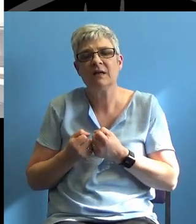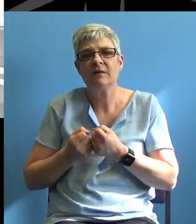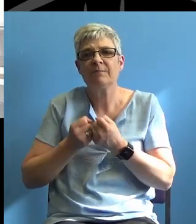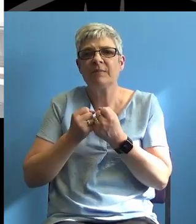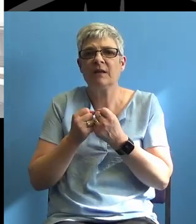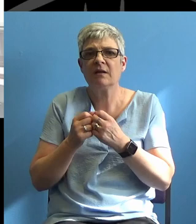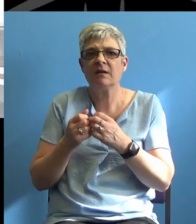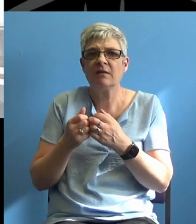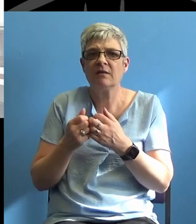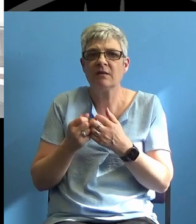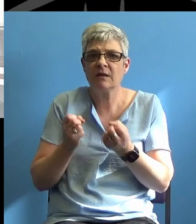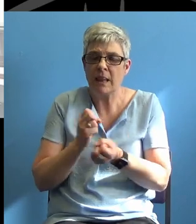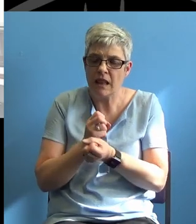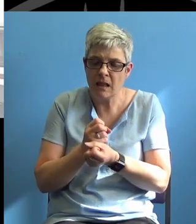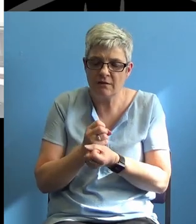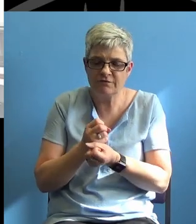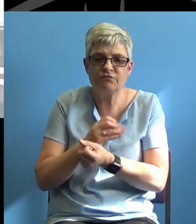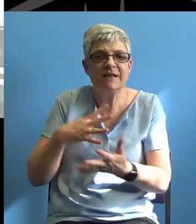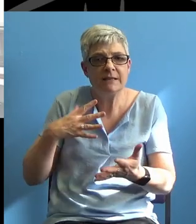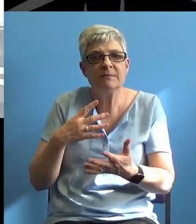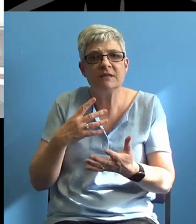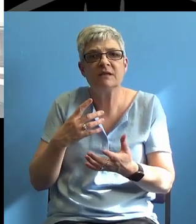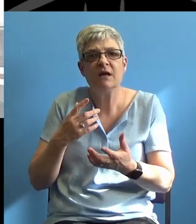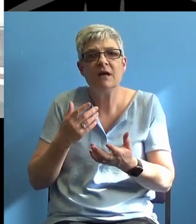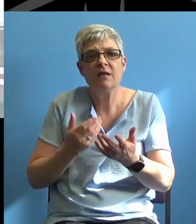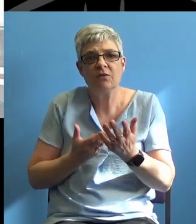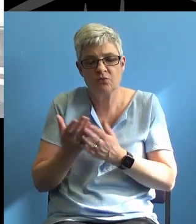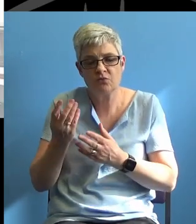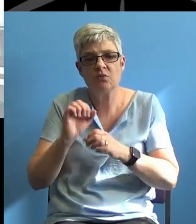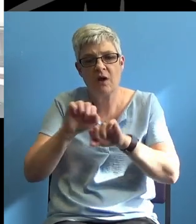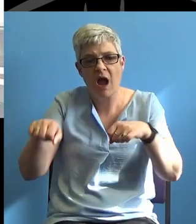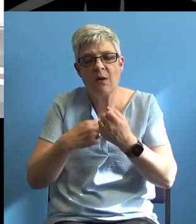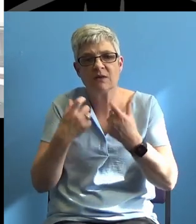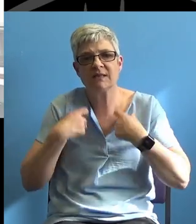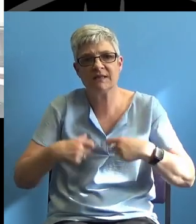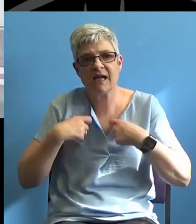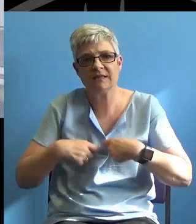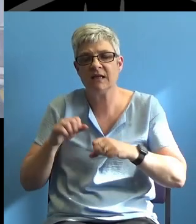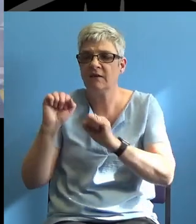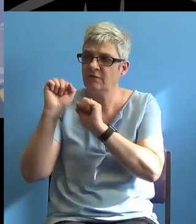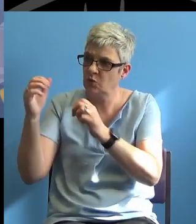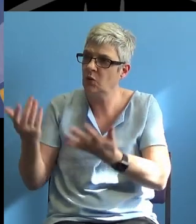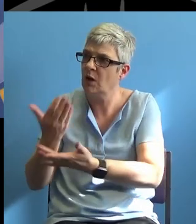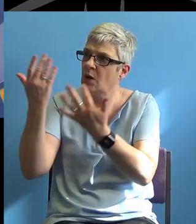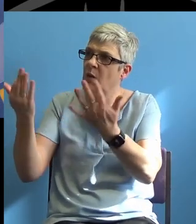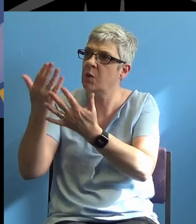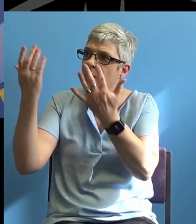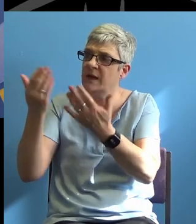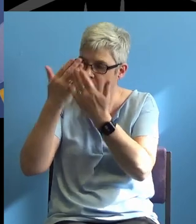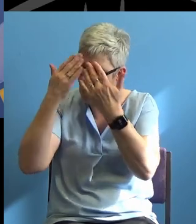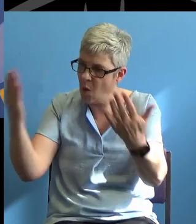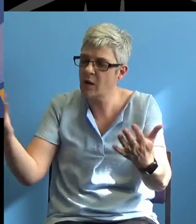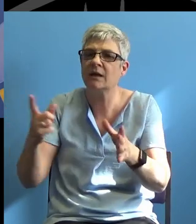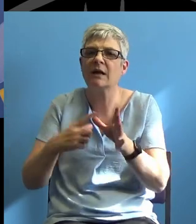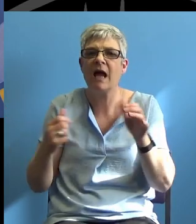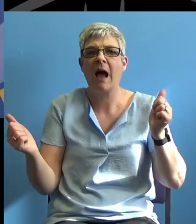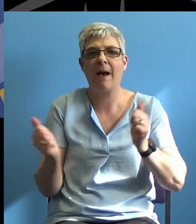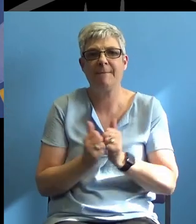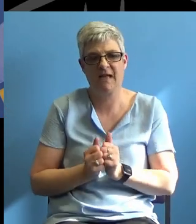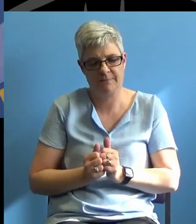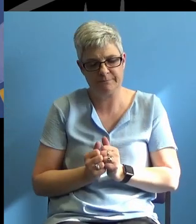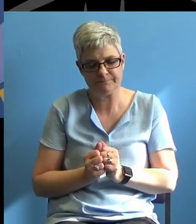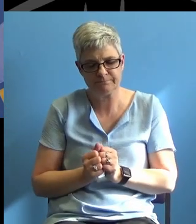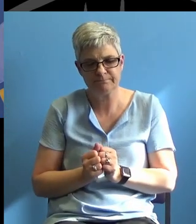society. To you be glory and honor. Amen. We began our service